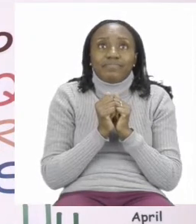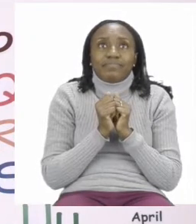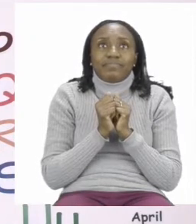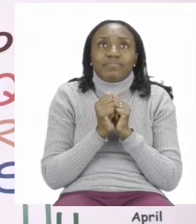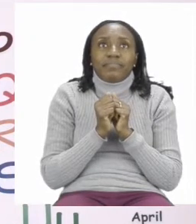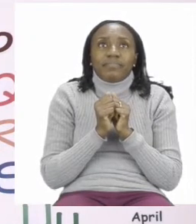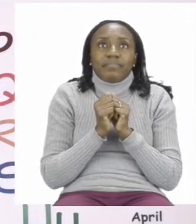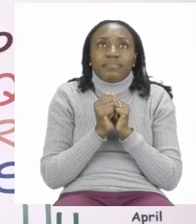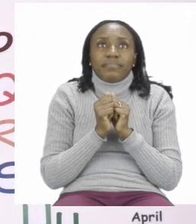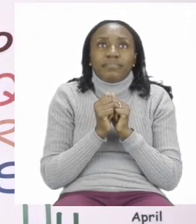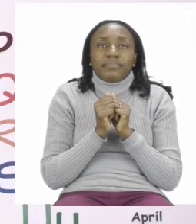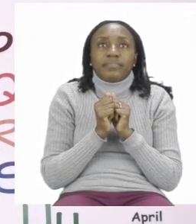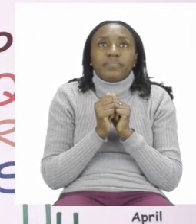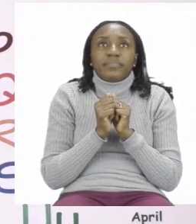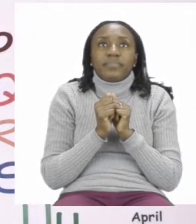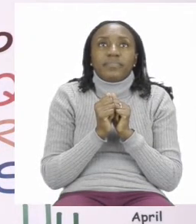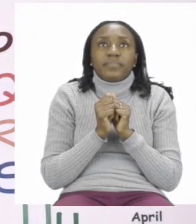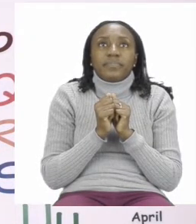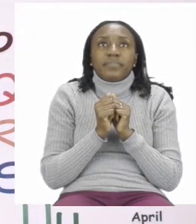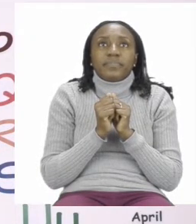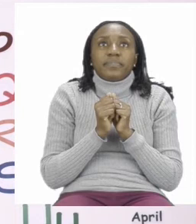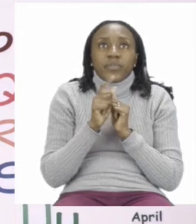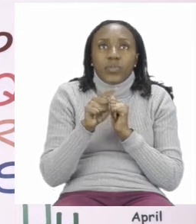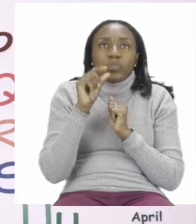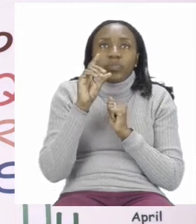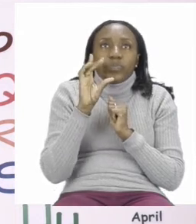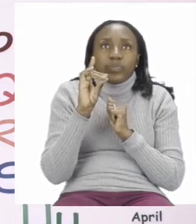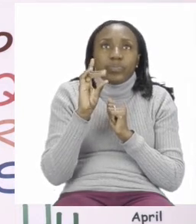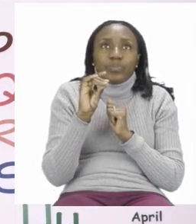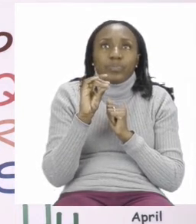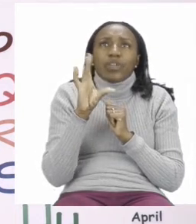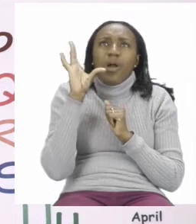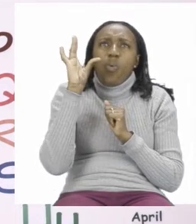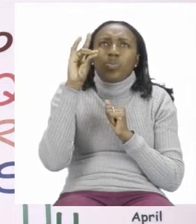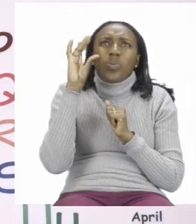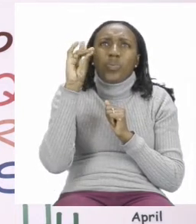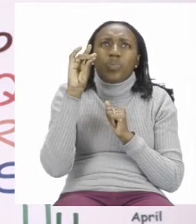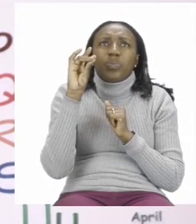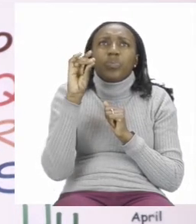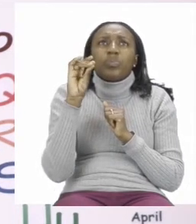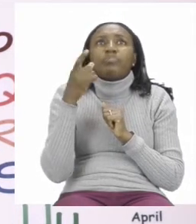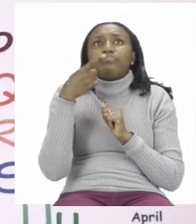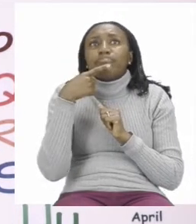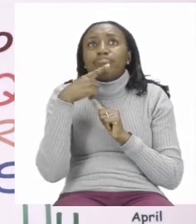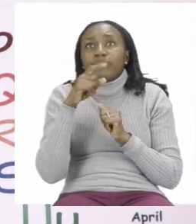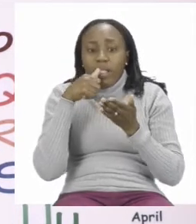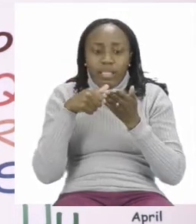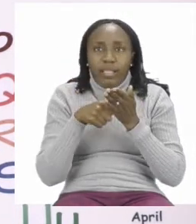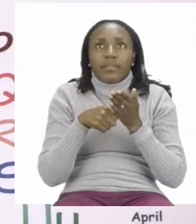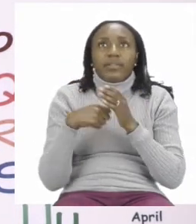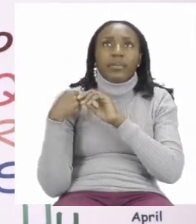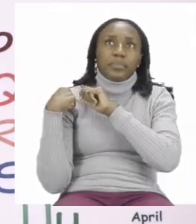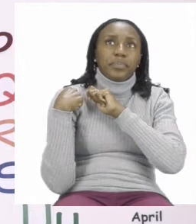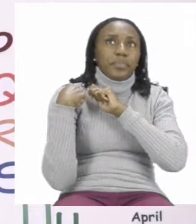says, number 9, the dog barked at the